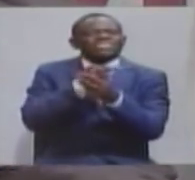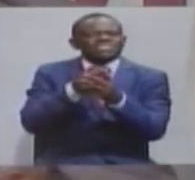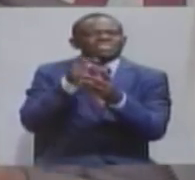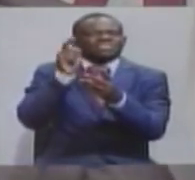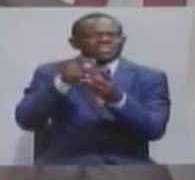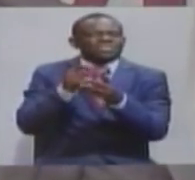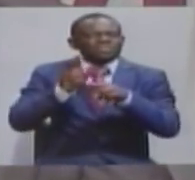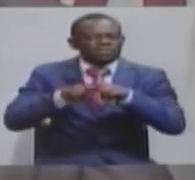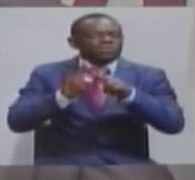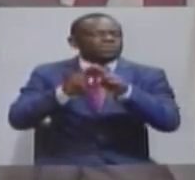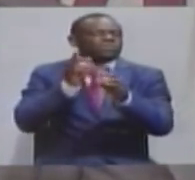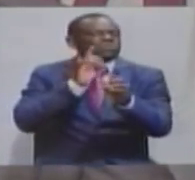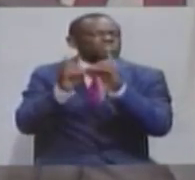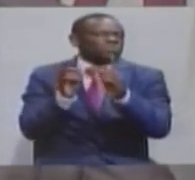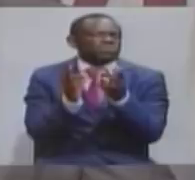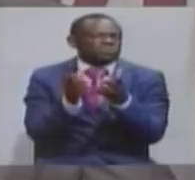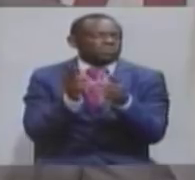want to talk about?